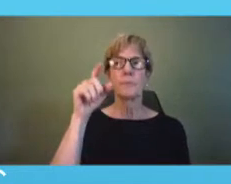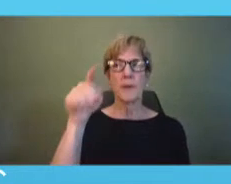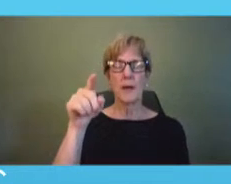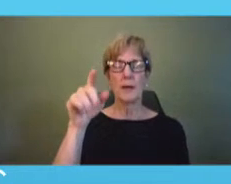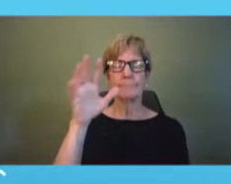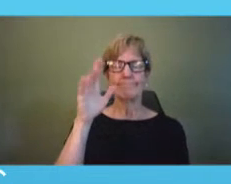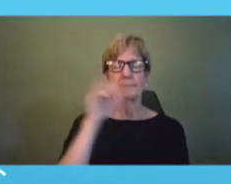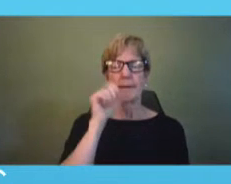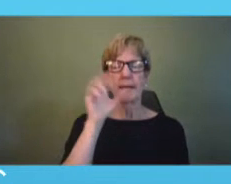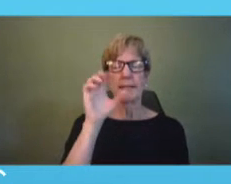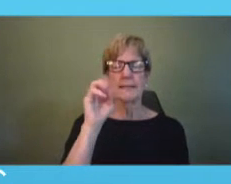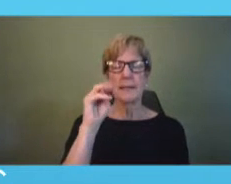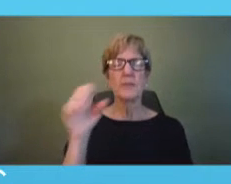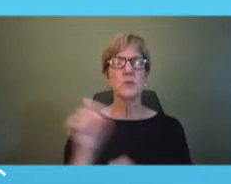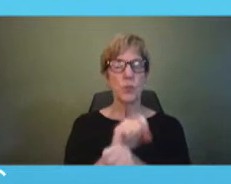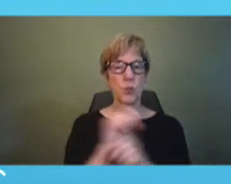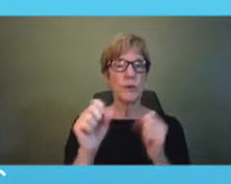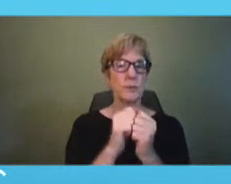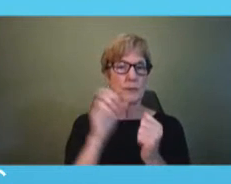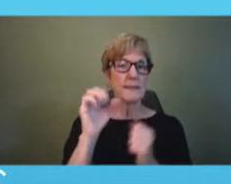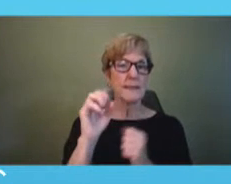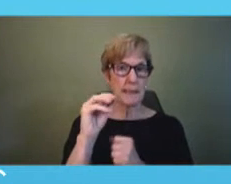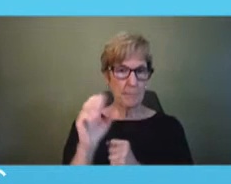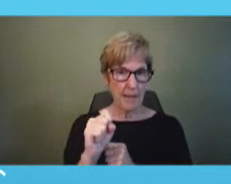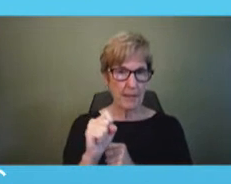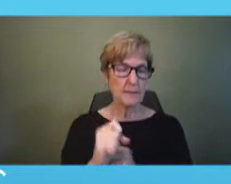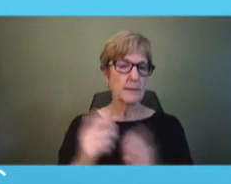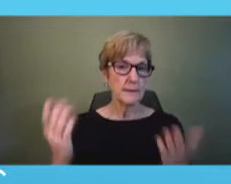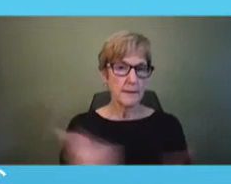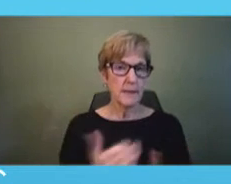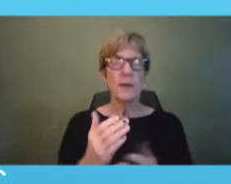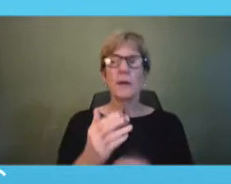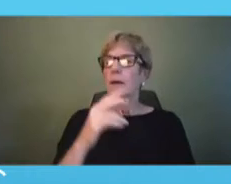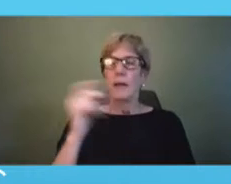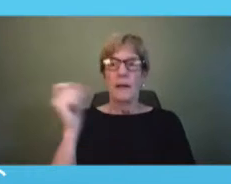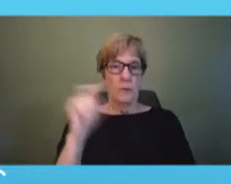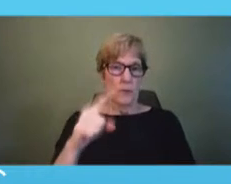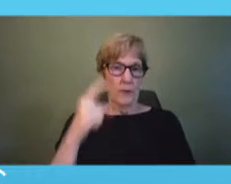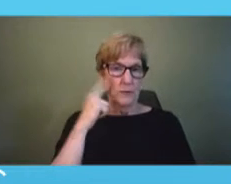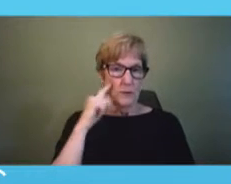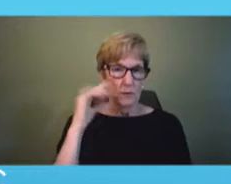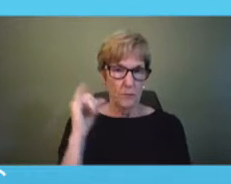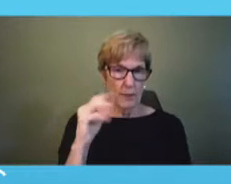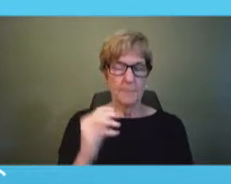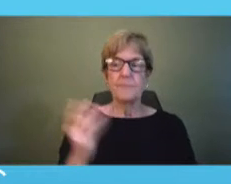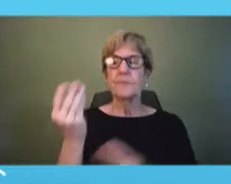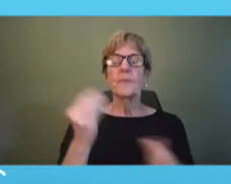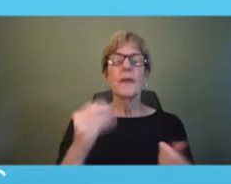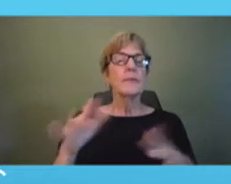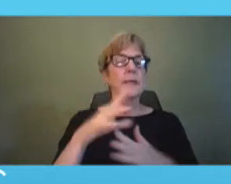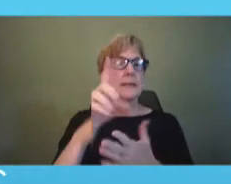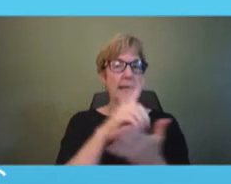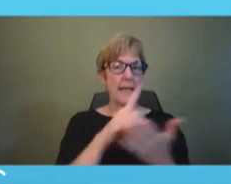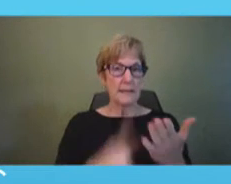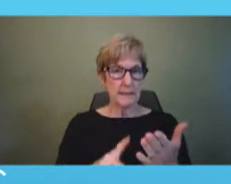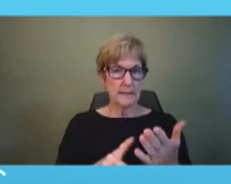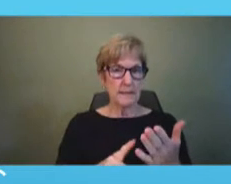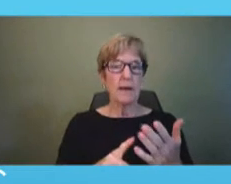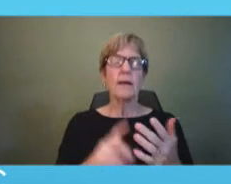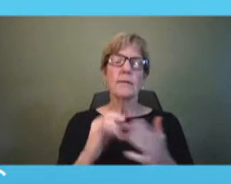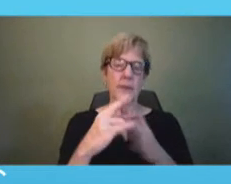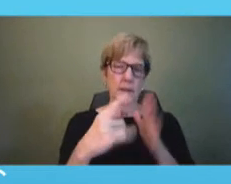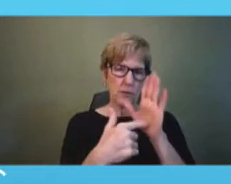CMS but working with CMS is here if you have questions Land Design has done the site design work which I'll show you in a